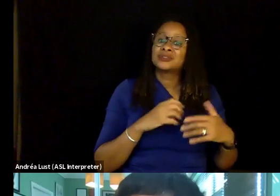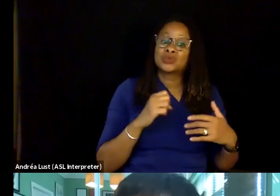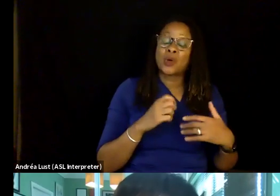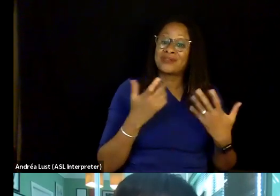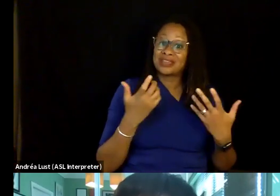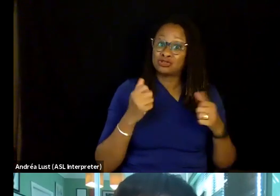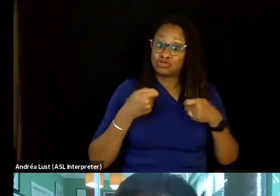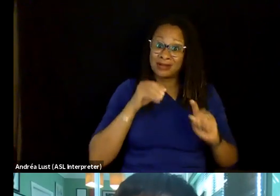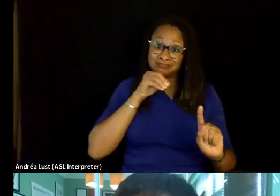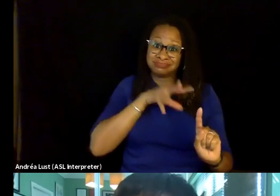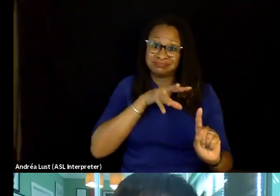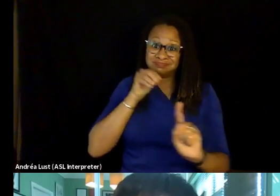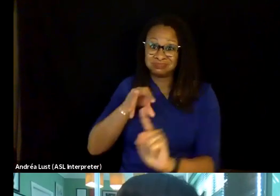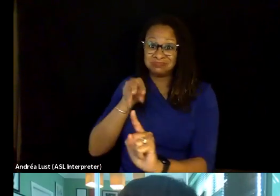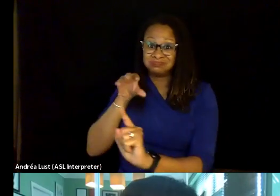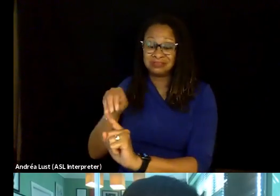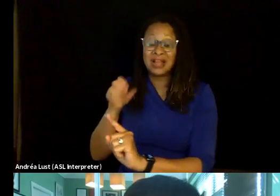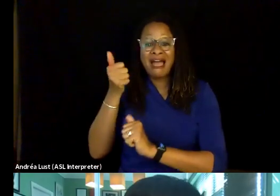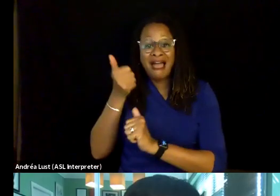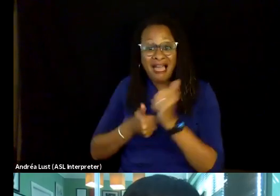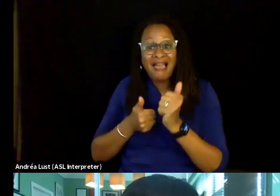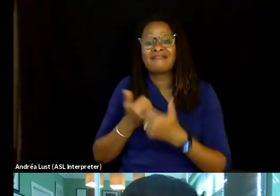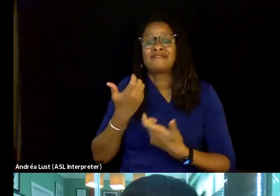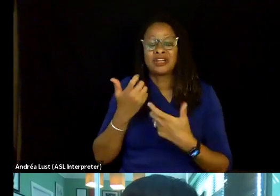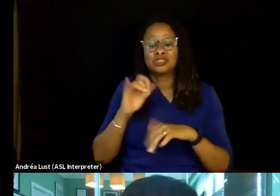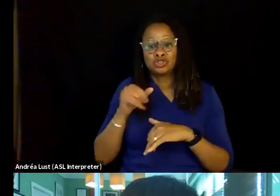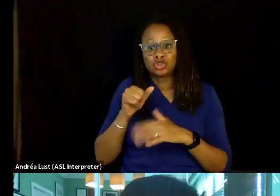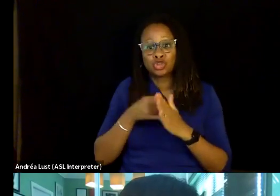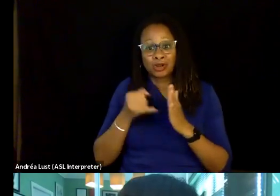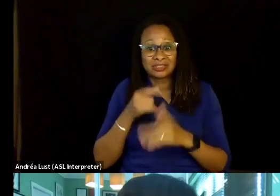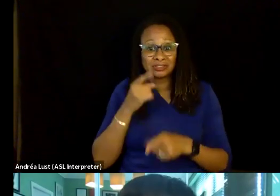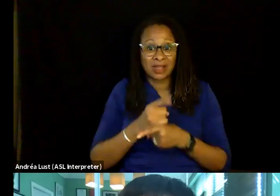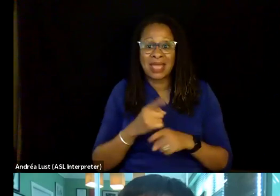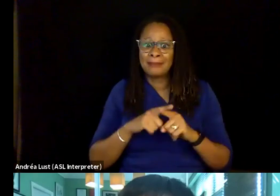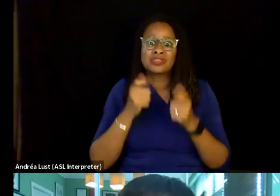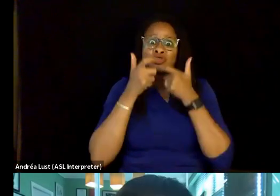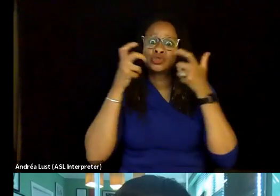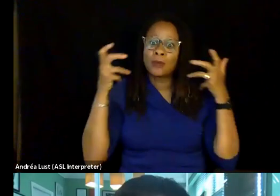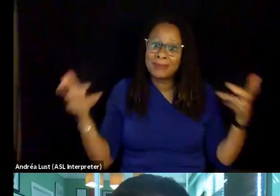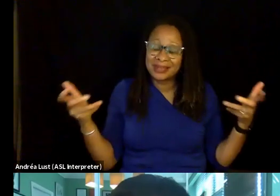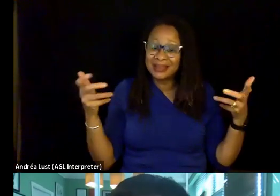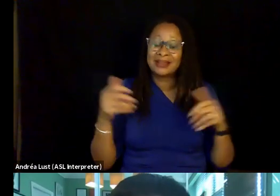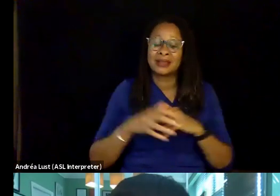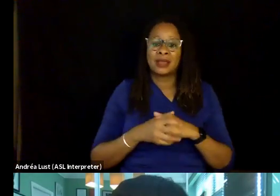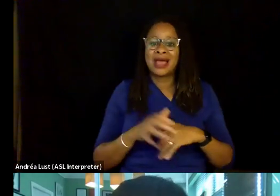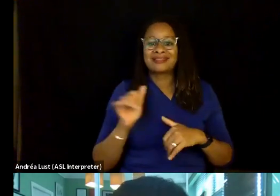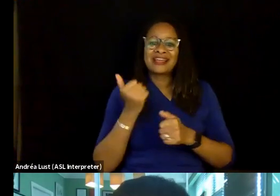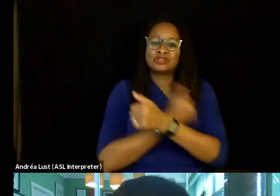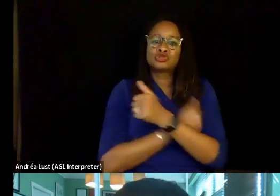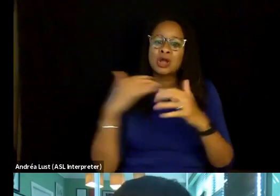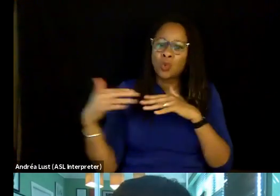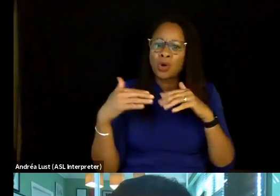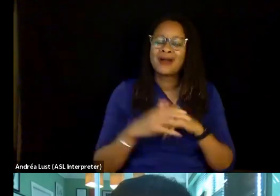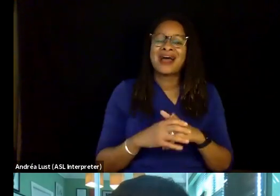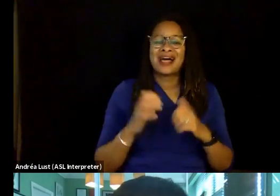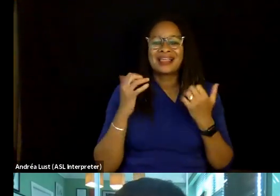journalist. But the fact that there are so many, it's exactly what Ramona said, right? If we inundate, like the drug war, like the